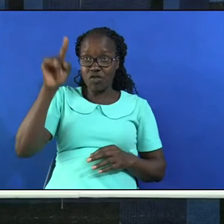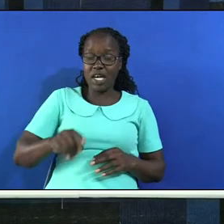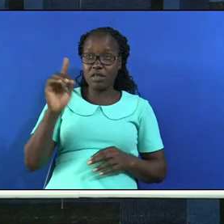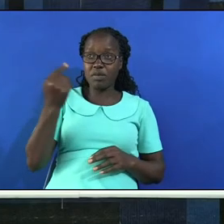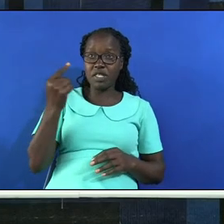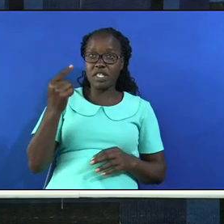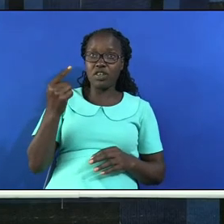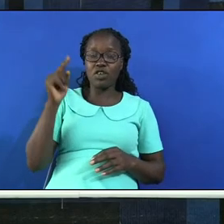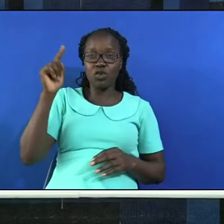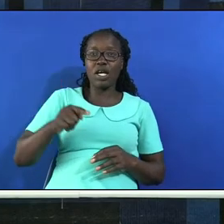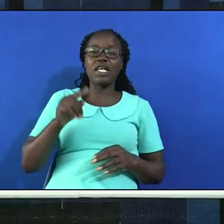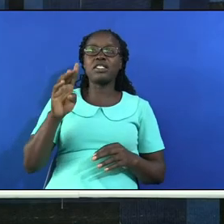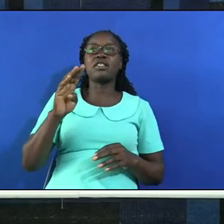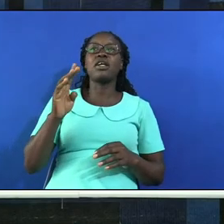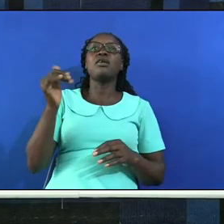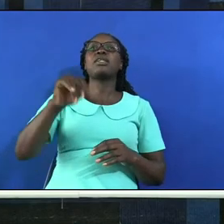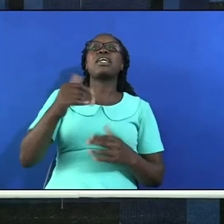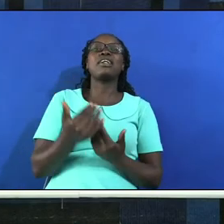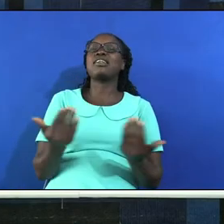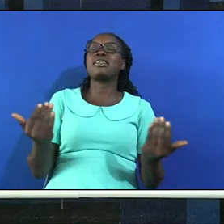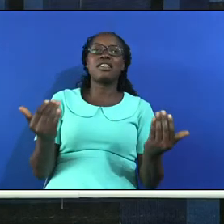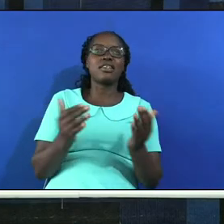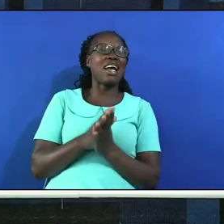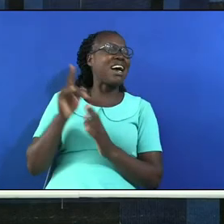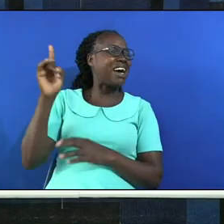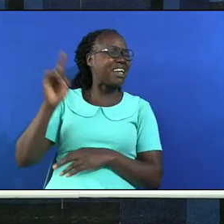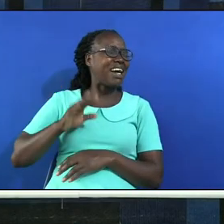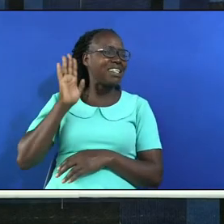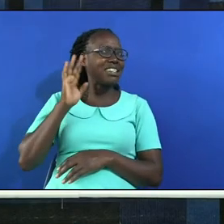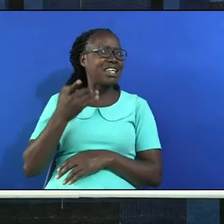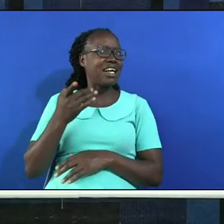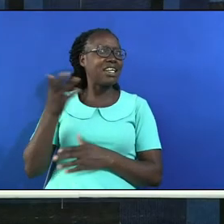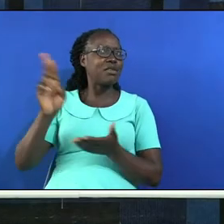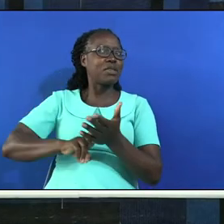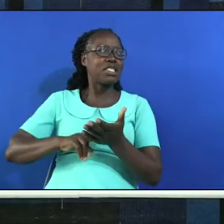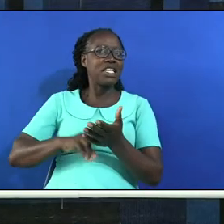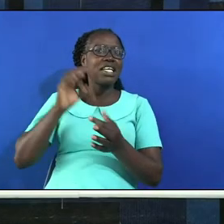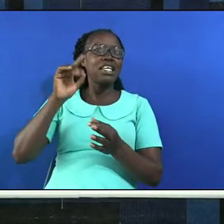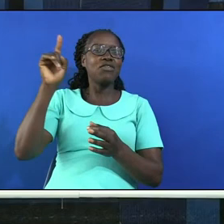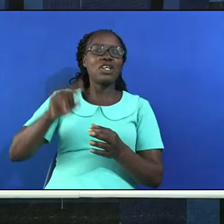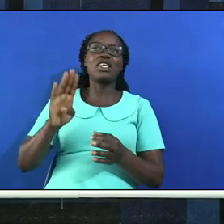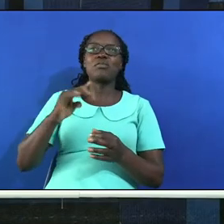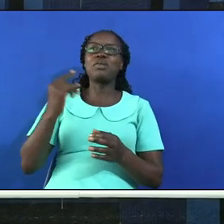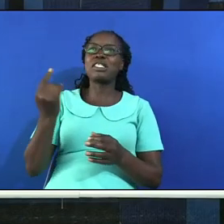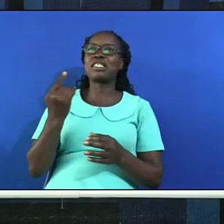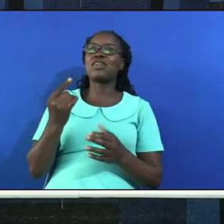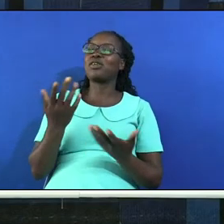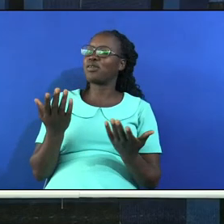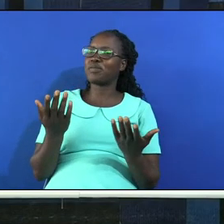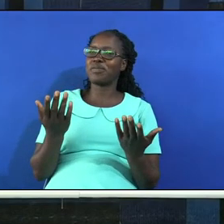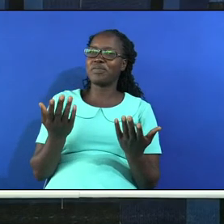be single, you can't be what? I can't hear you. If you can't be single, you can't be what?